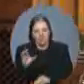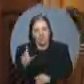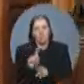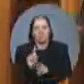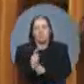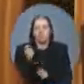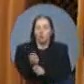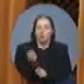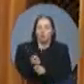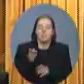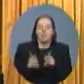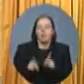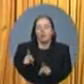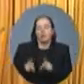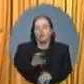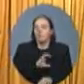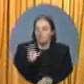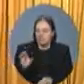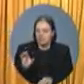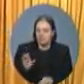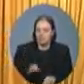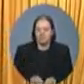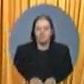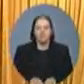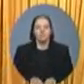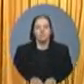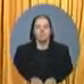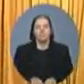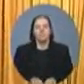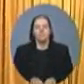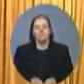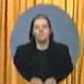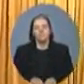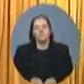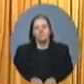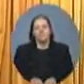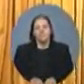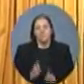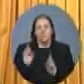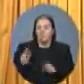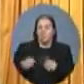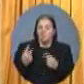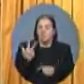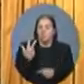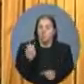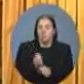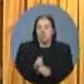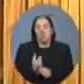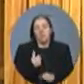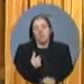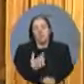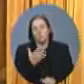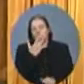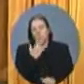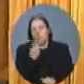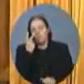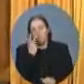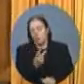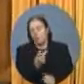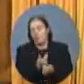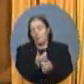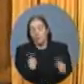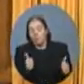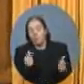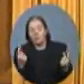for Ajax-Pickering. After 3 years, what we'd like to see is any type of action from this government. I don't think they fail